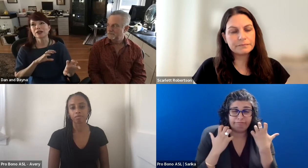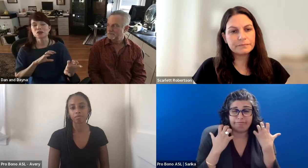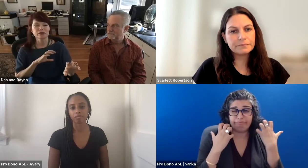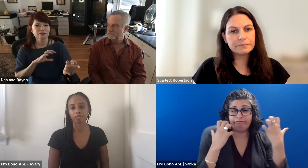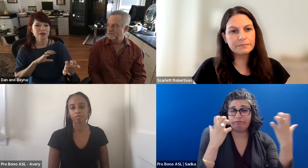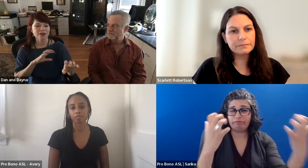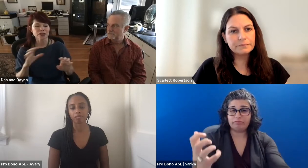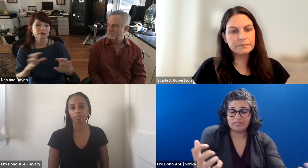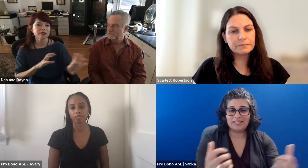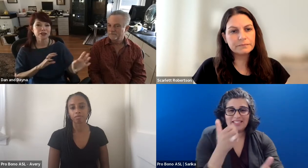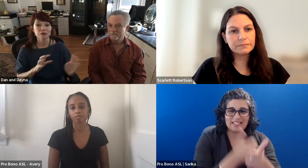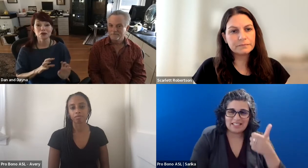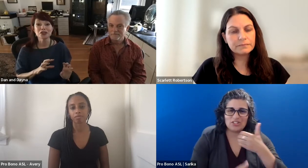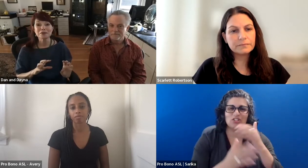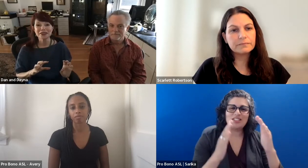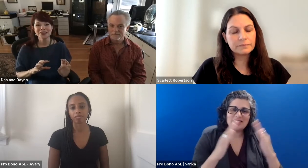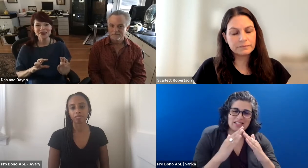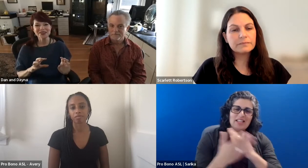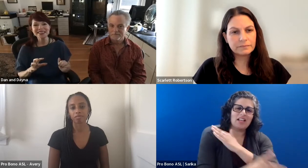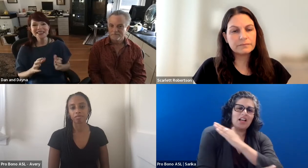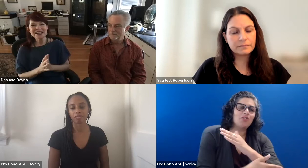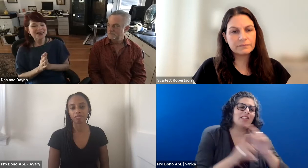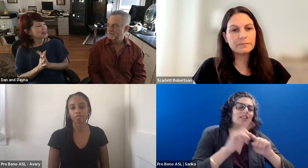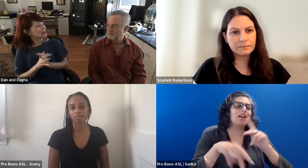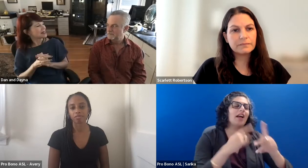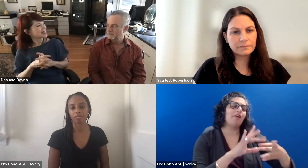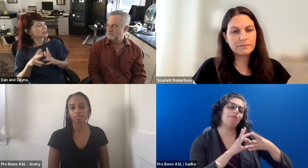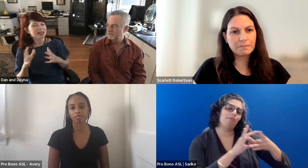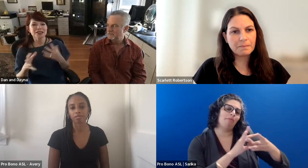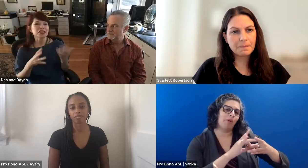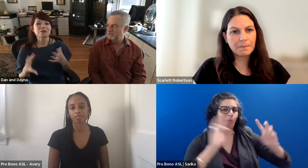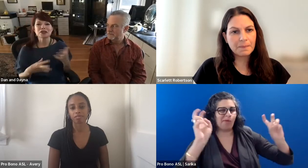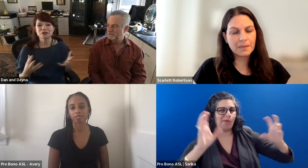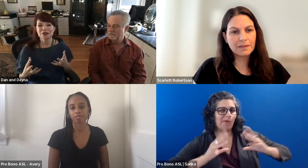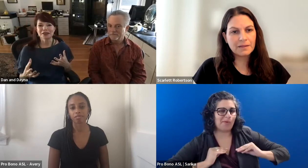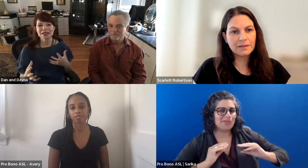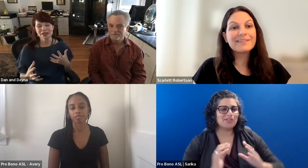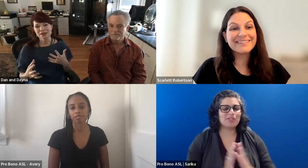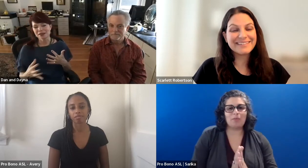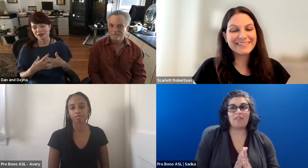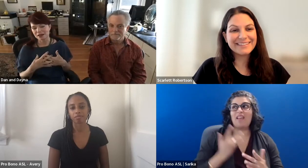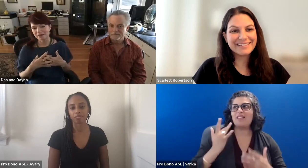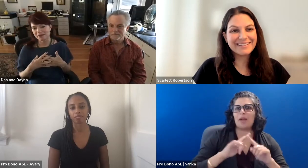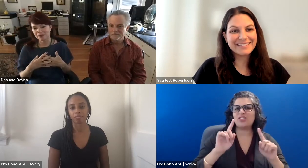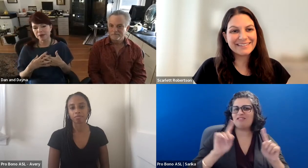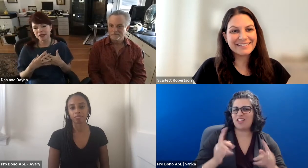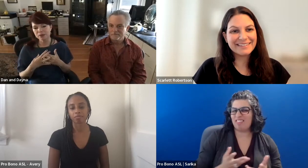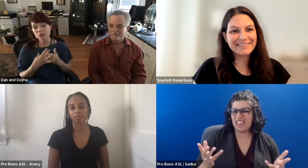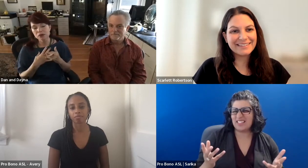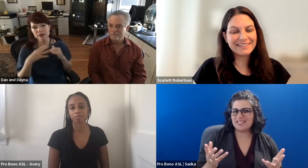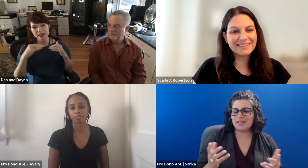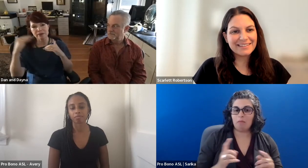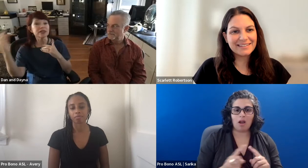each country has a different sense of ownership of Leonard Cohen, and they get excited about different things. But